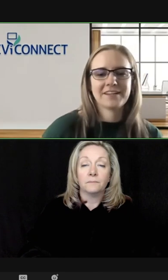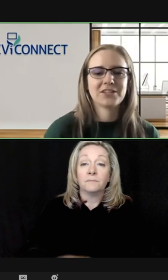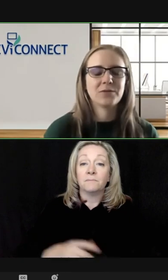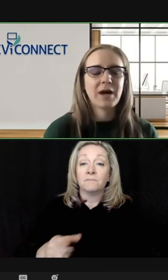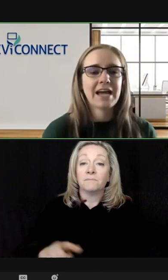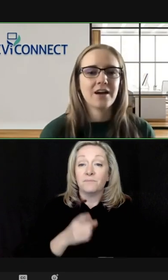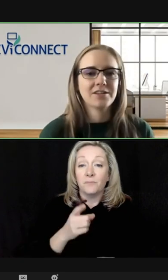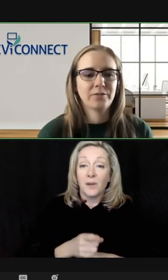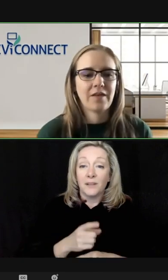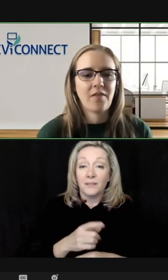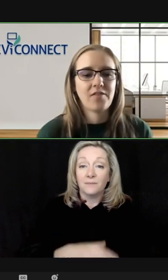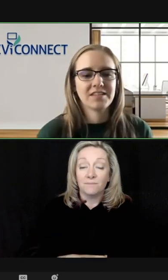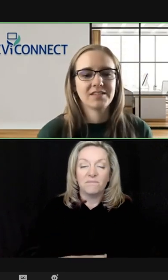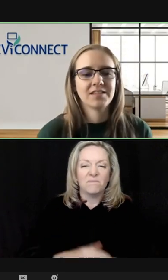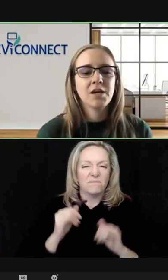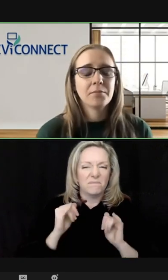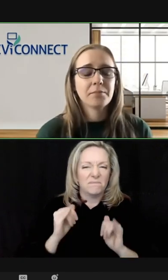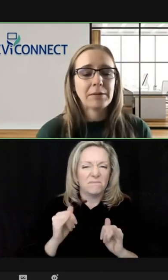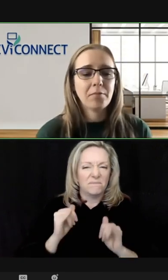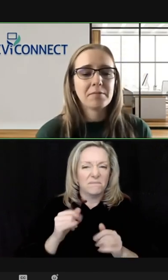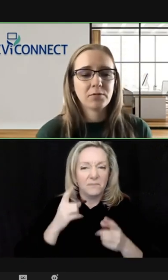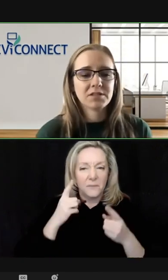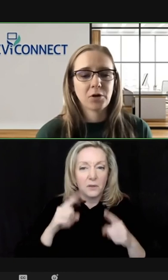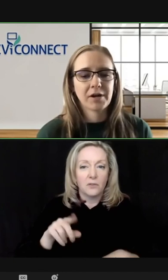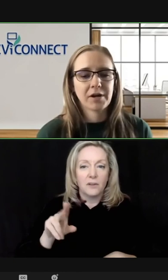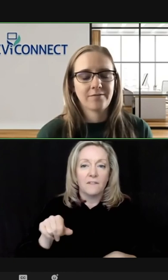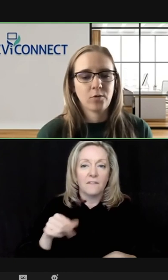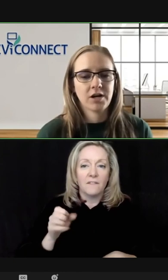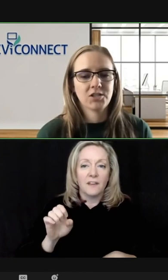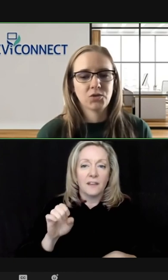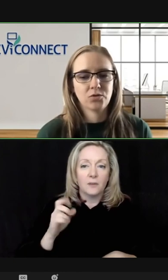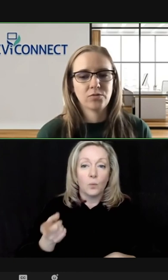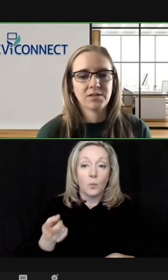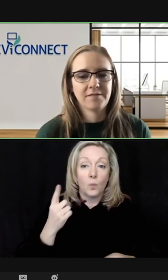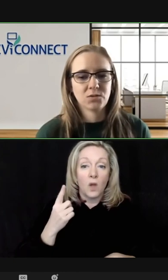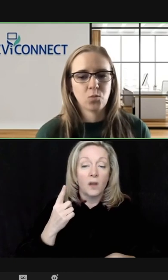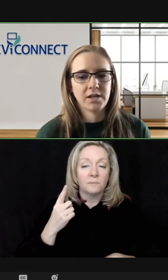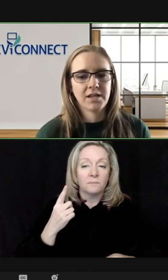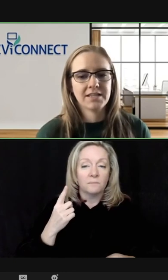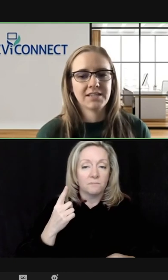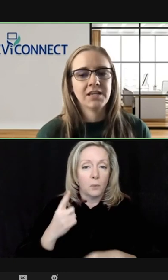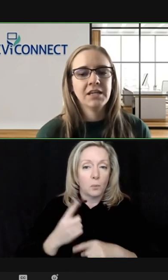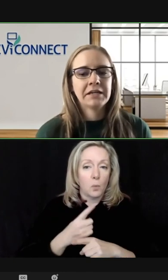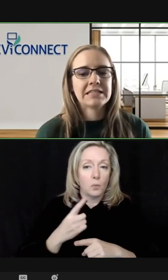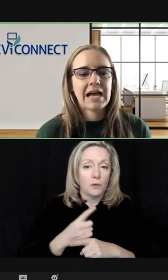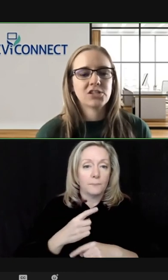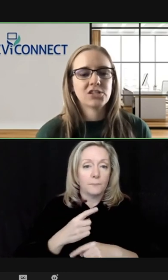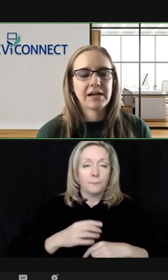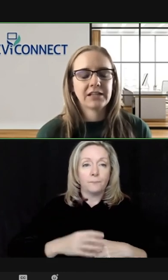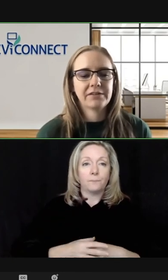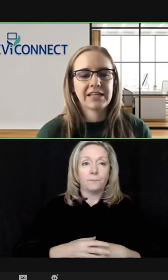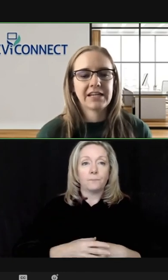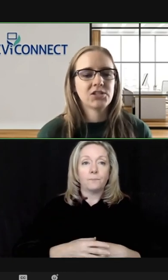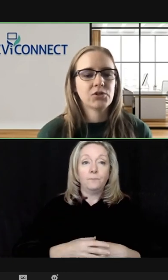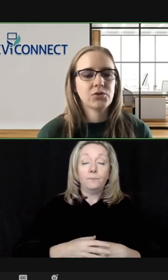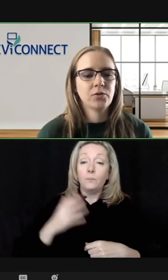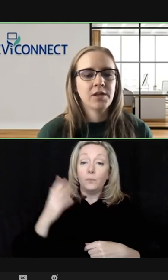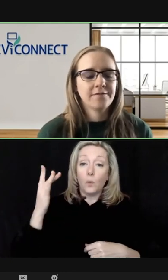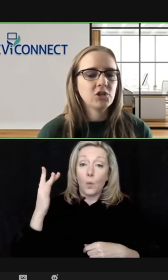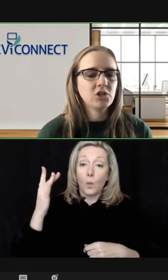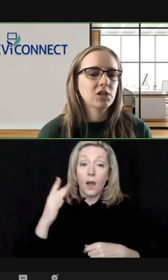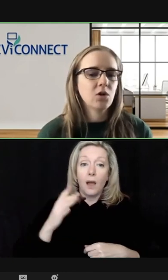All right, perfect. So I also said that this is probably most appropriate for a student who's in phase 1, as it is not directly